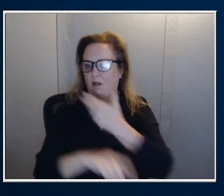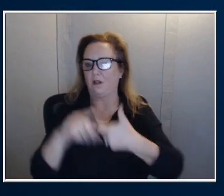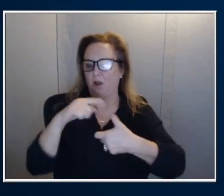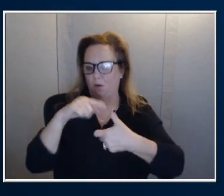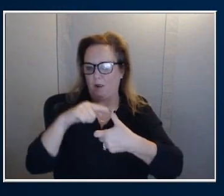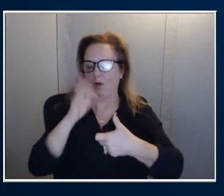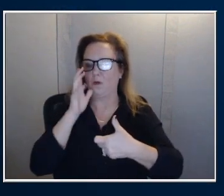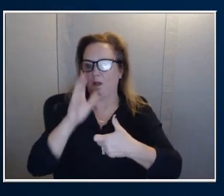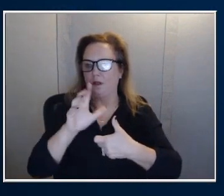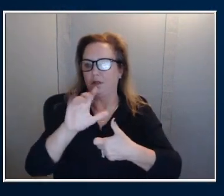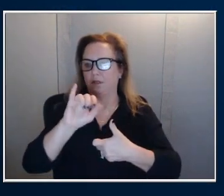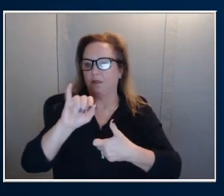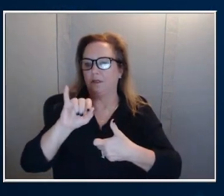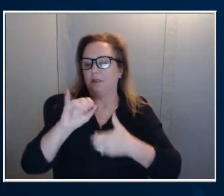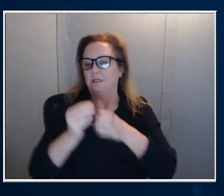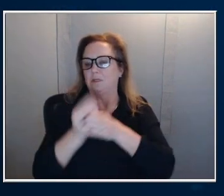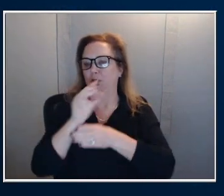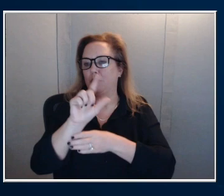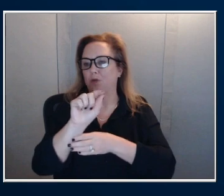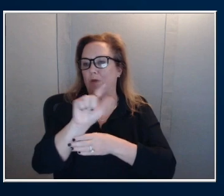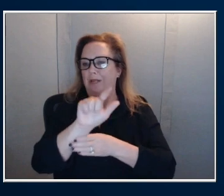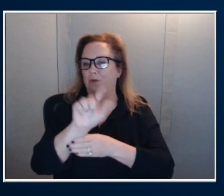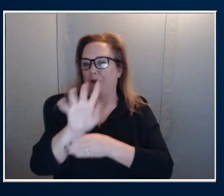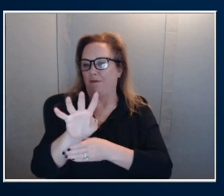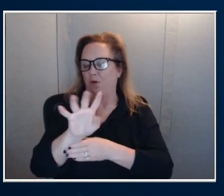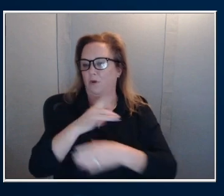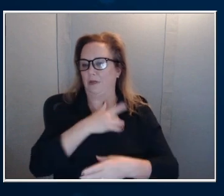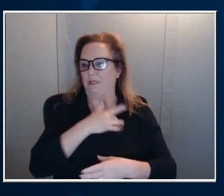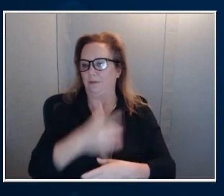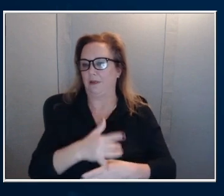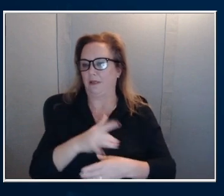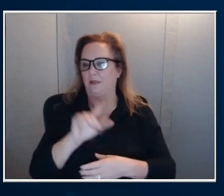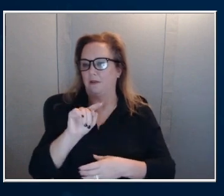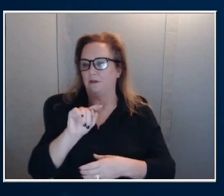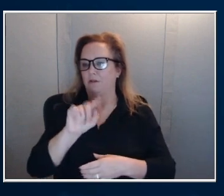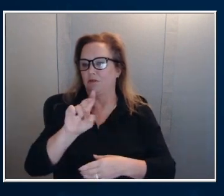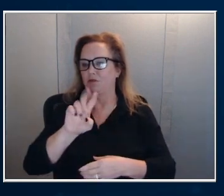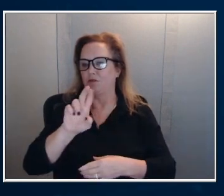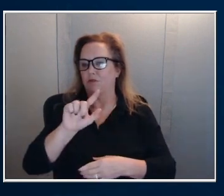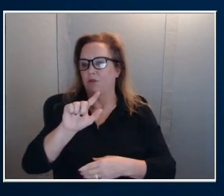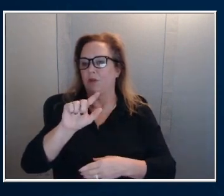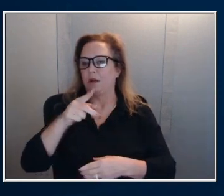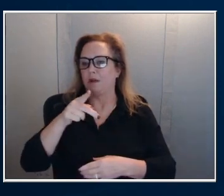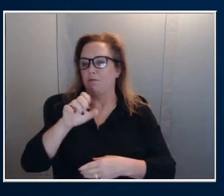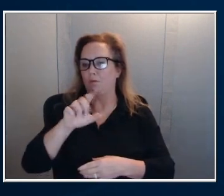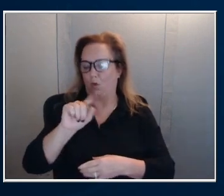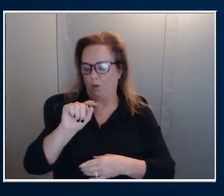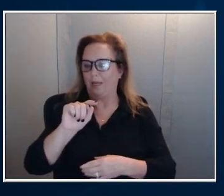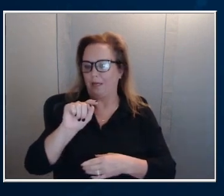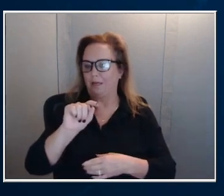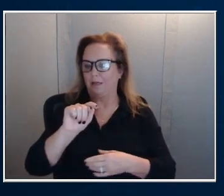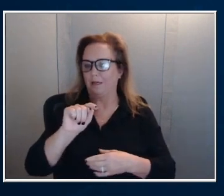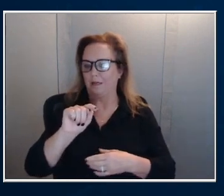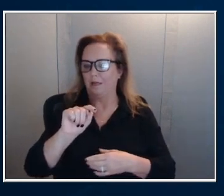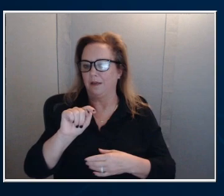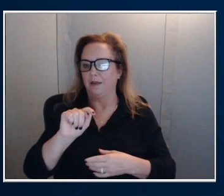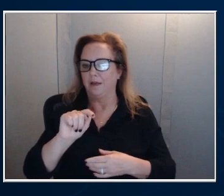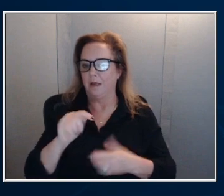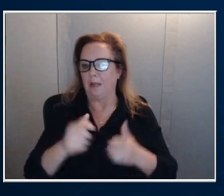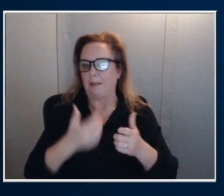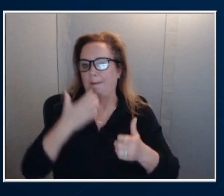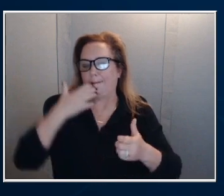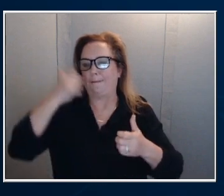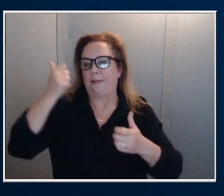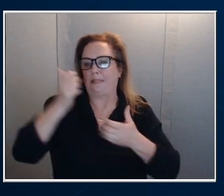spring 2024. Typically we host them at the Turning Point Resource Center here with the health system. But the best part about